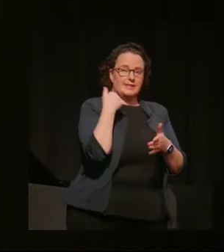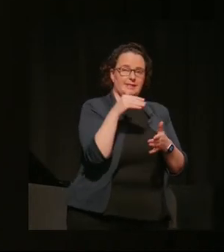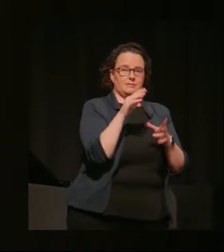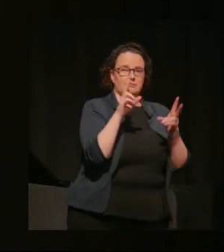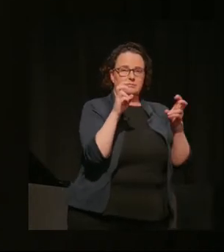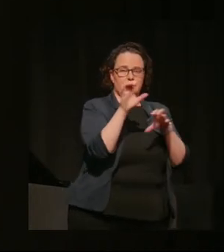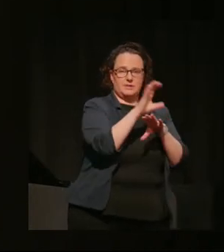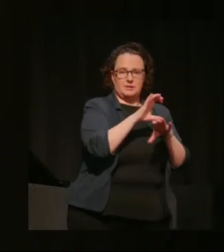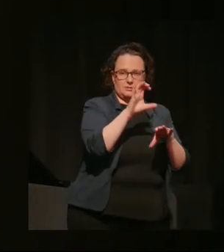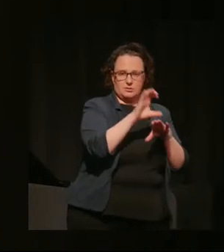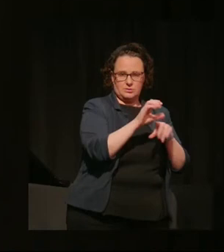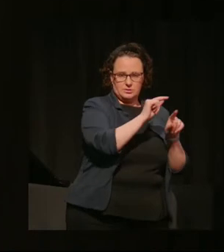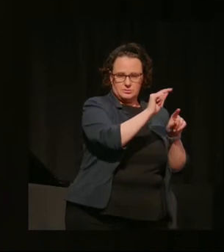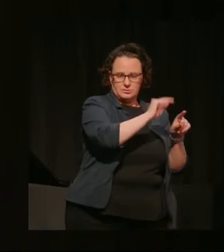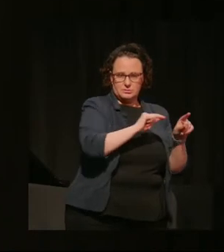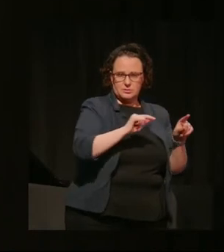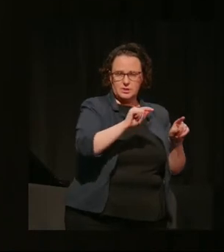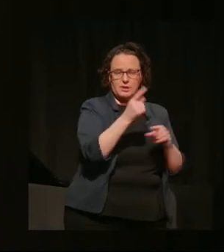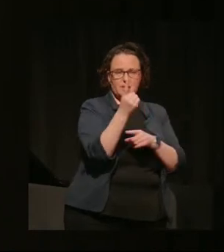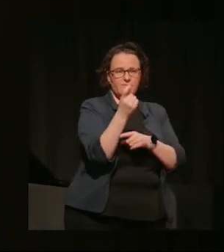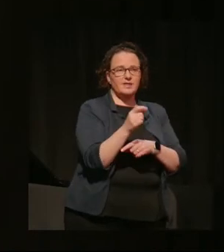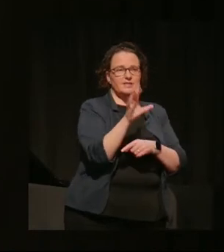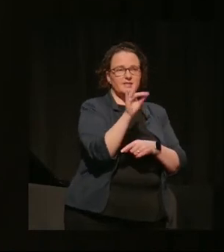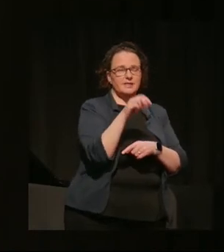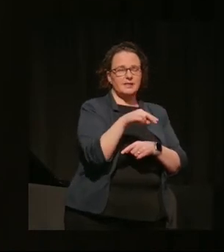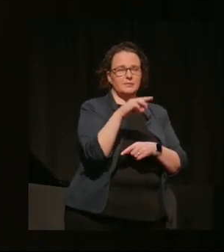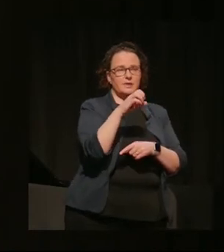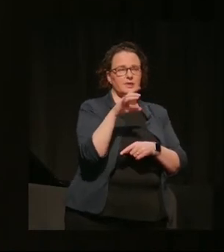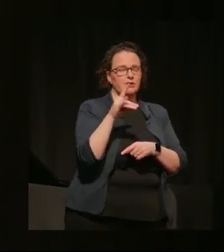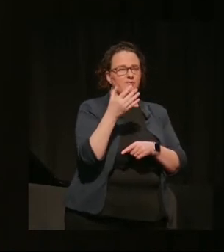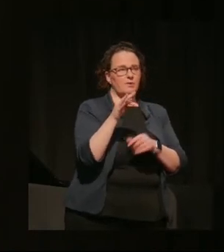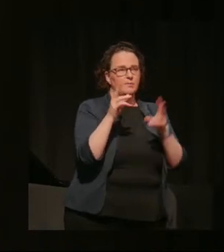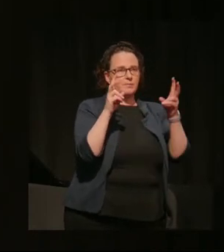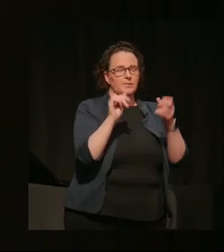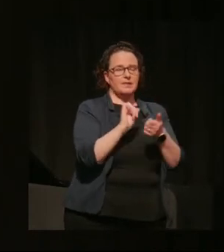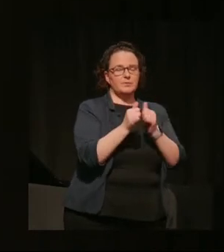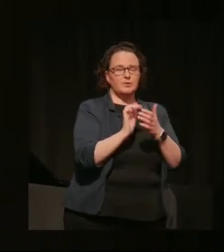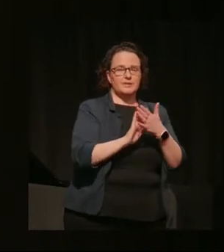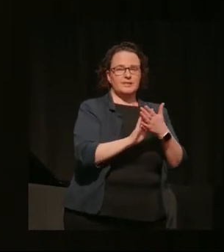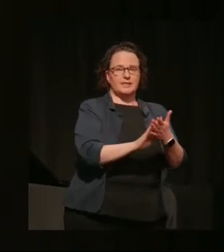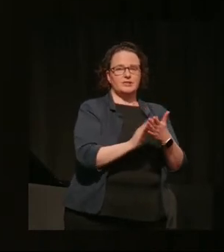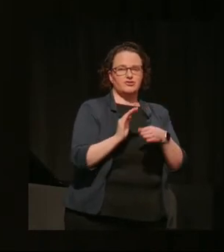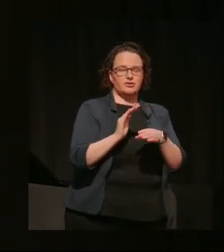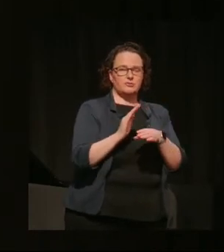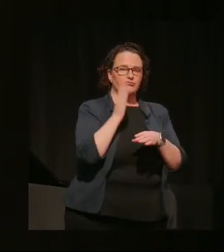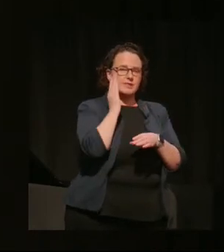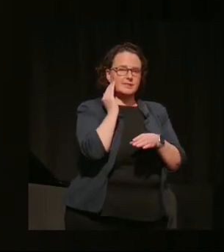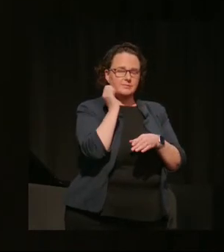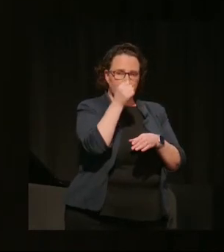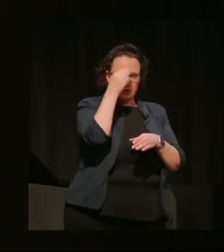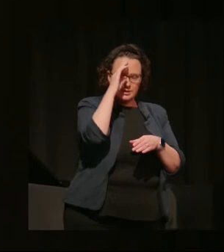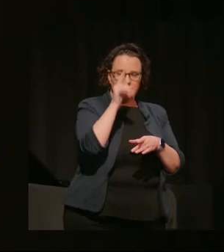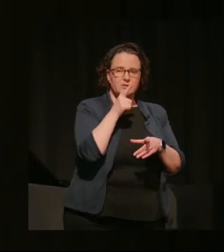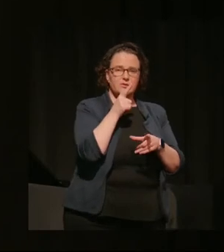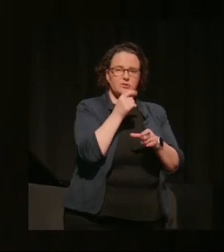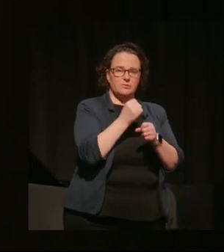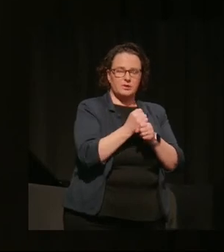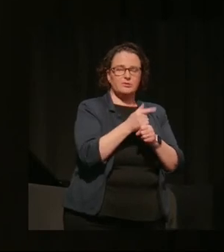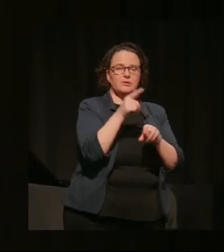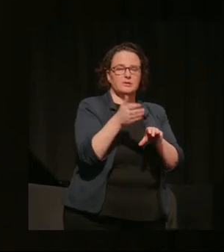centres. I invite Ken McHugh of Sport Against Racism Ireland to tell us about the death